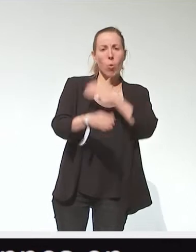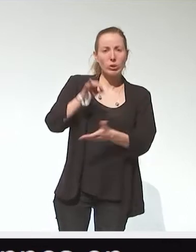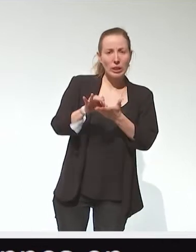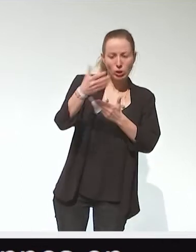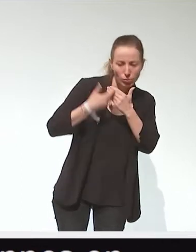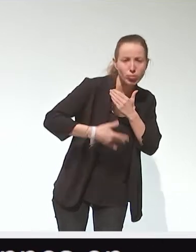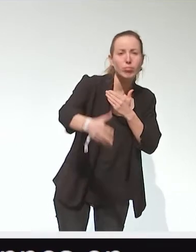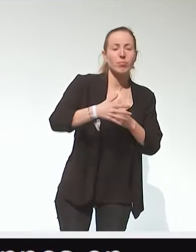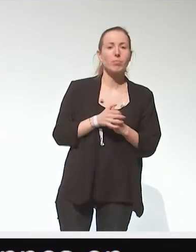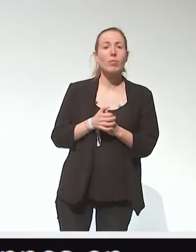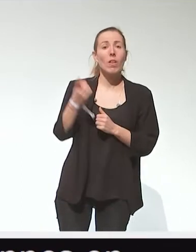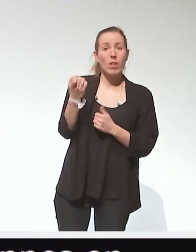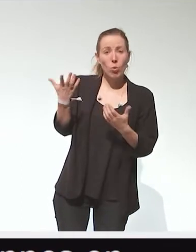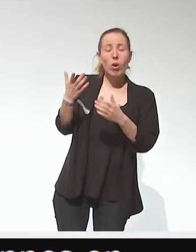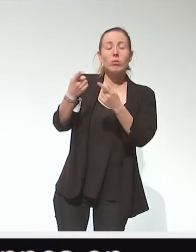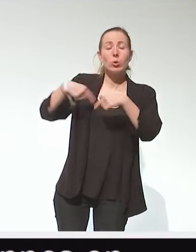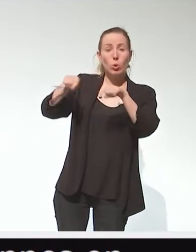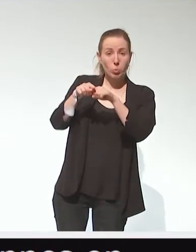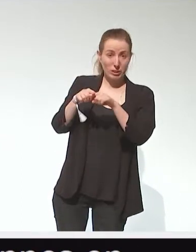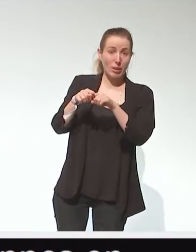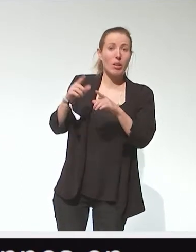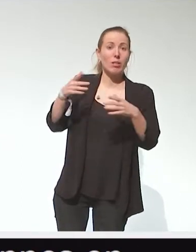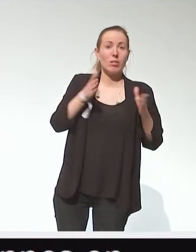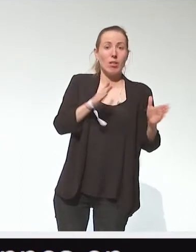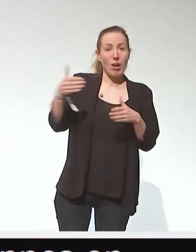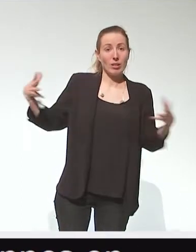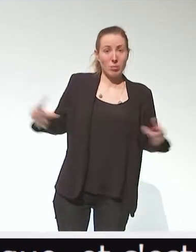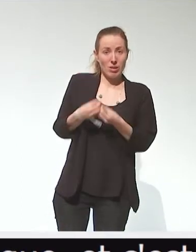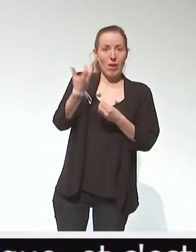return of people